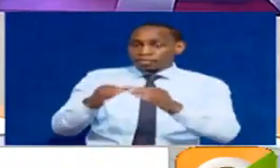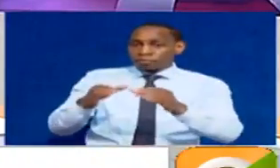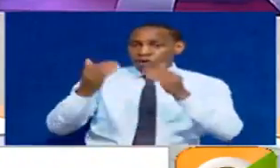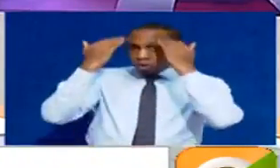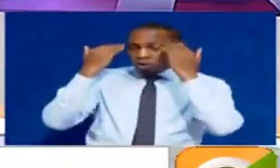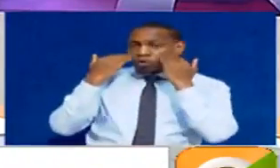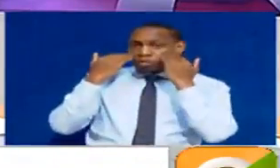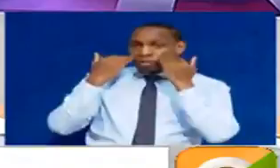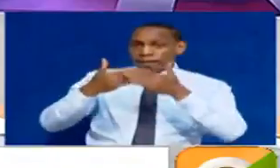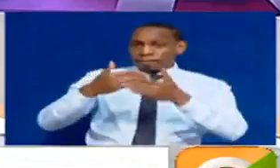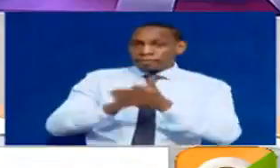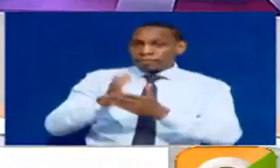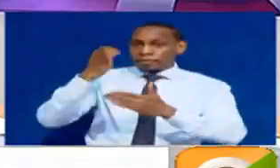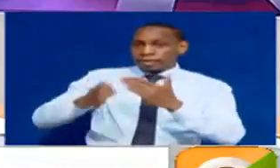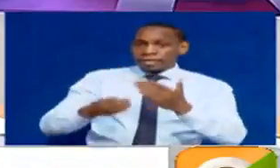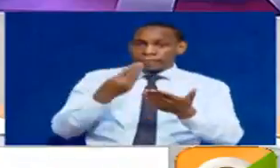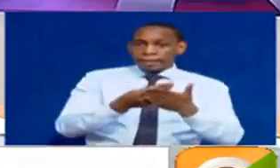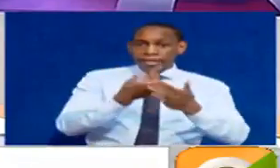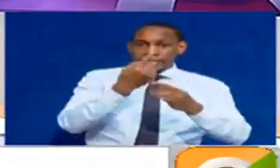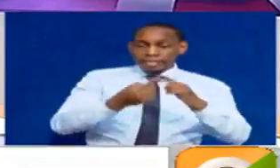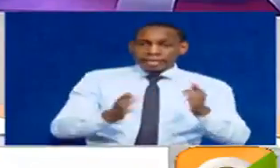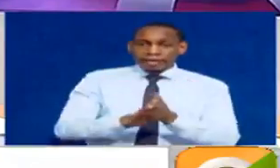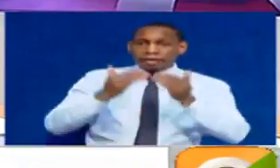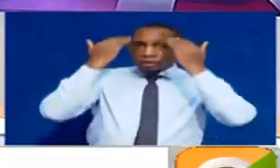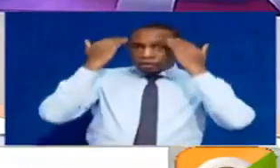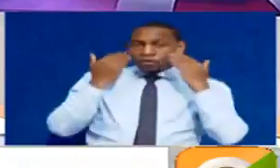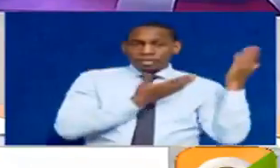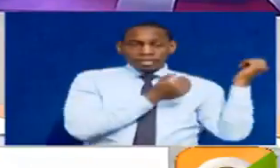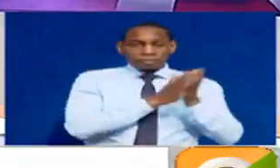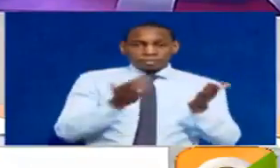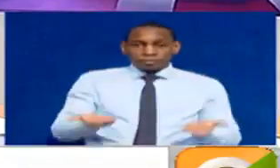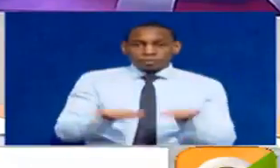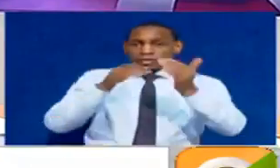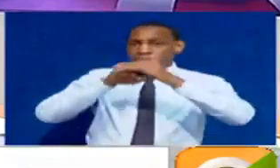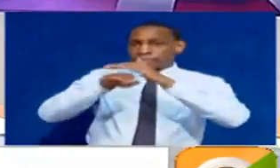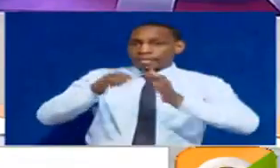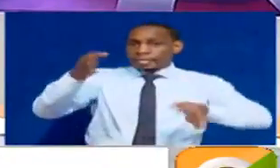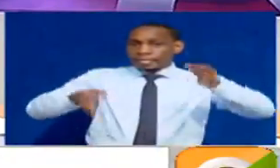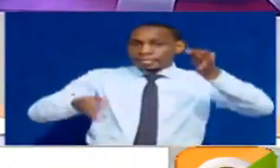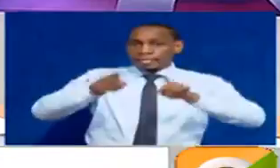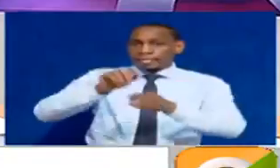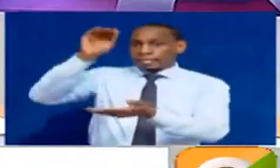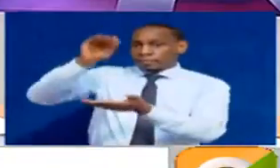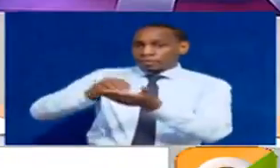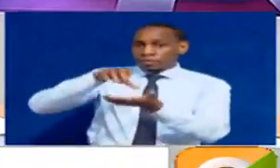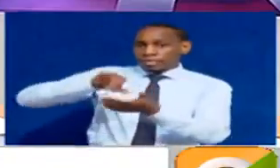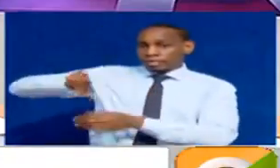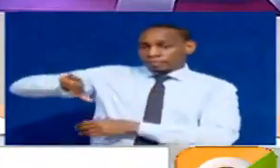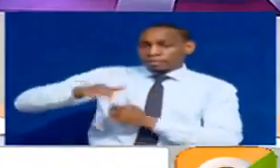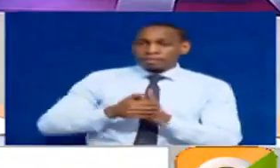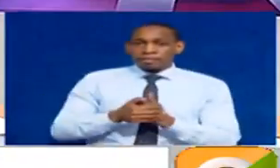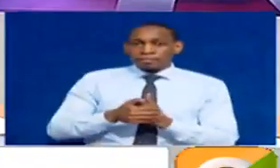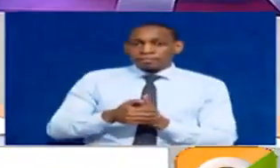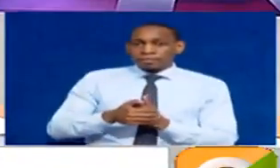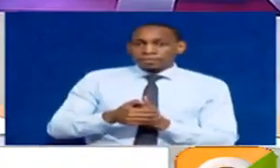claims courts by the end of this financial year. The courts are expected to enhance access to justice and reduce backlog at